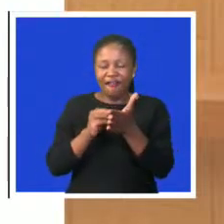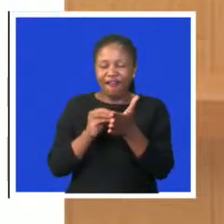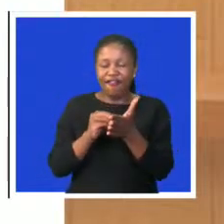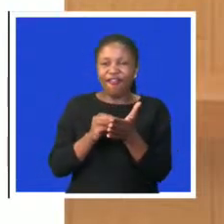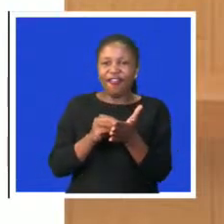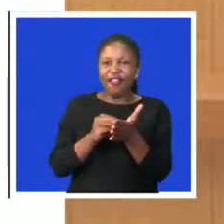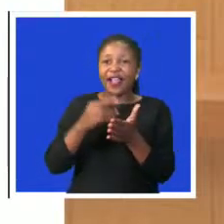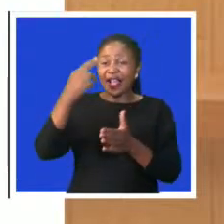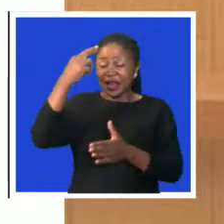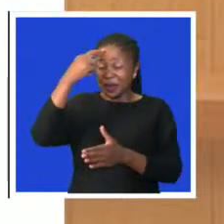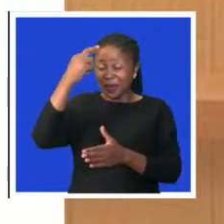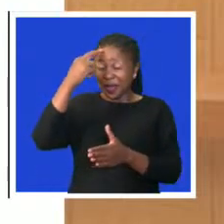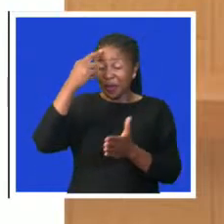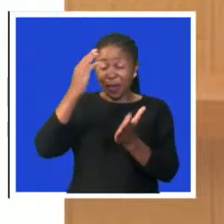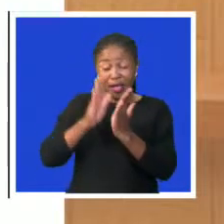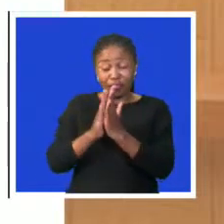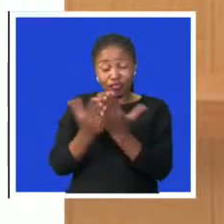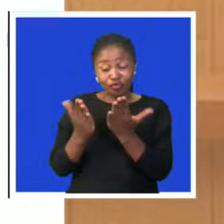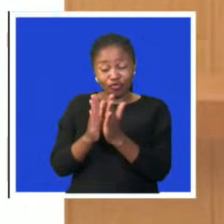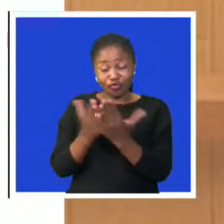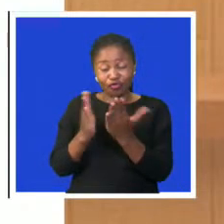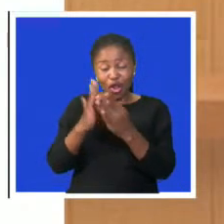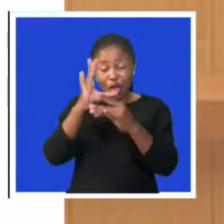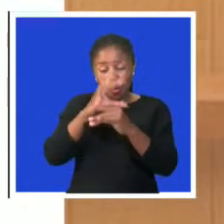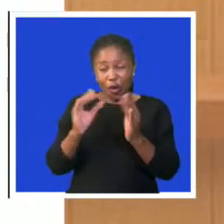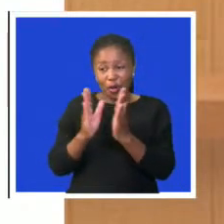on with the